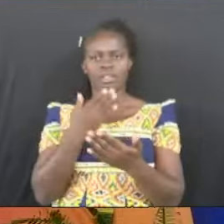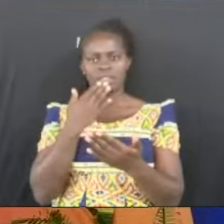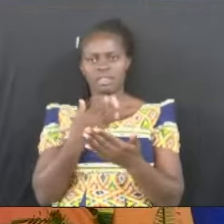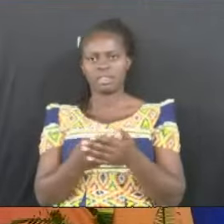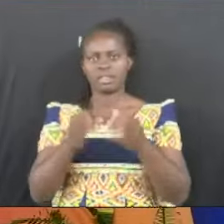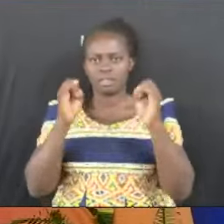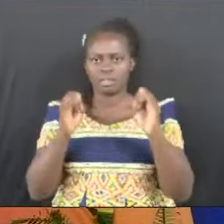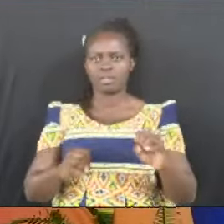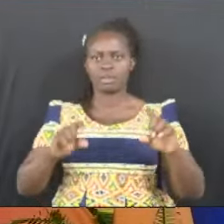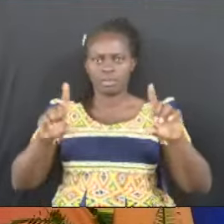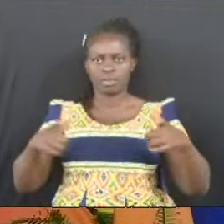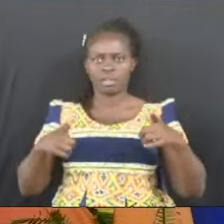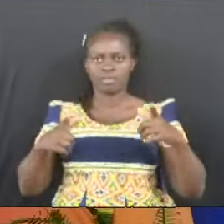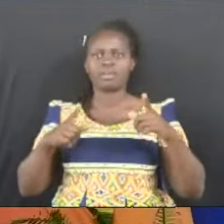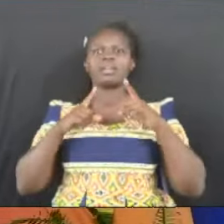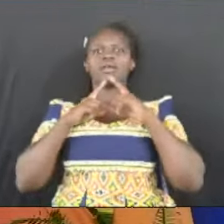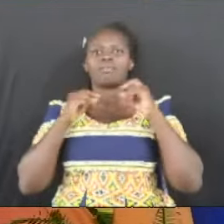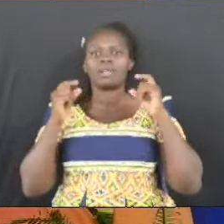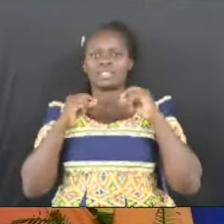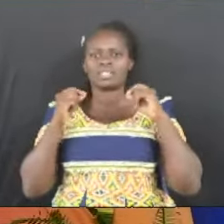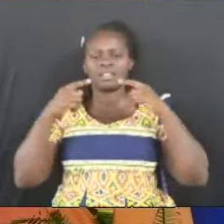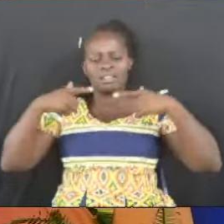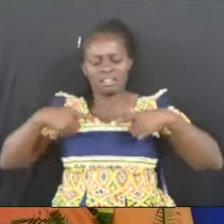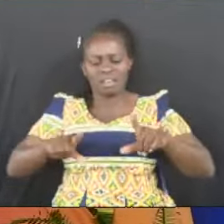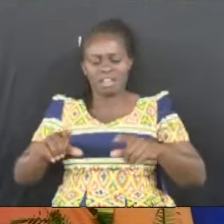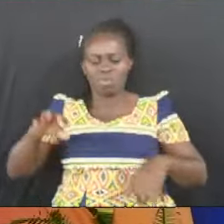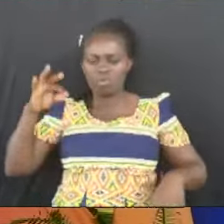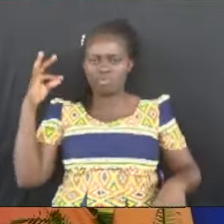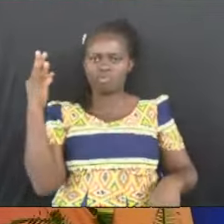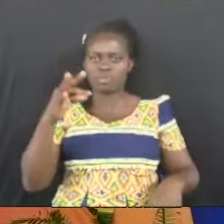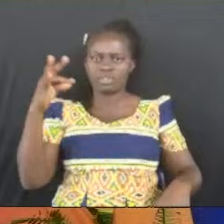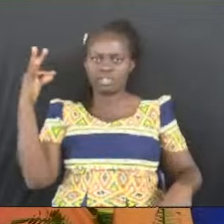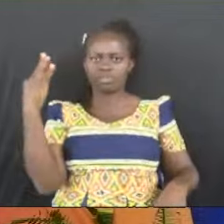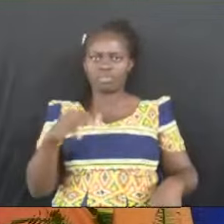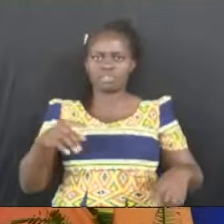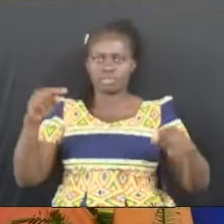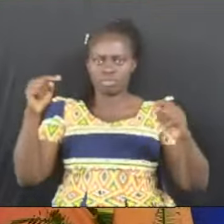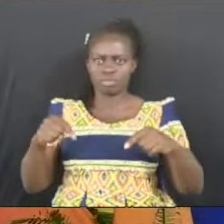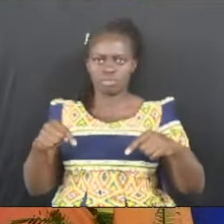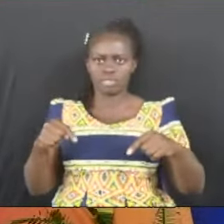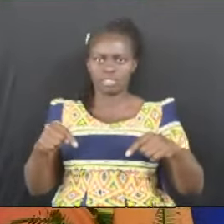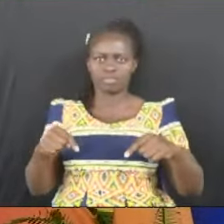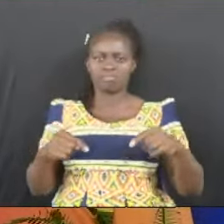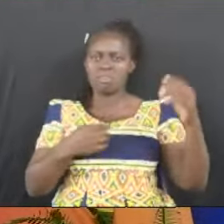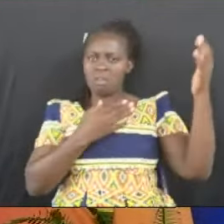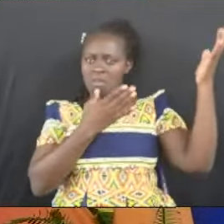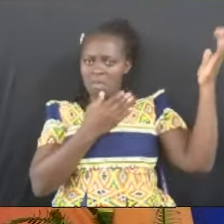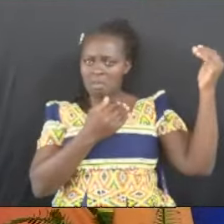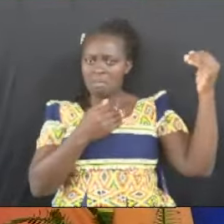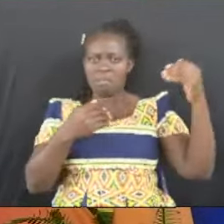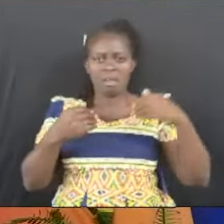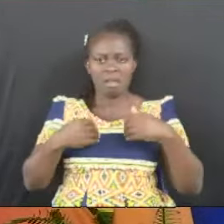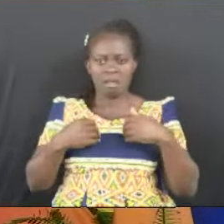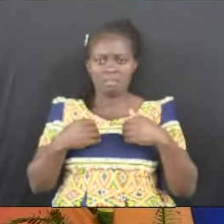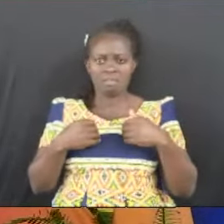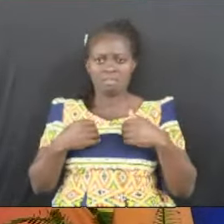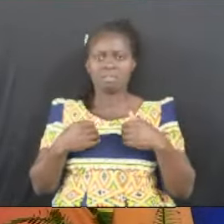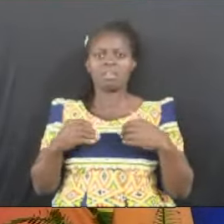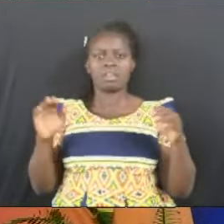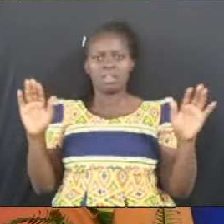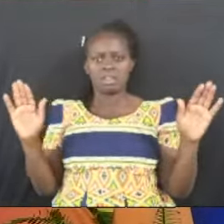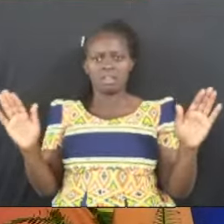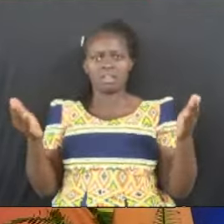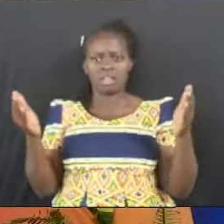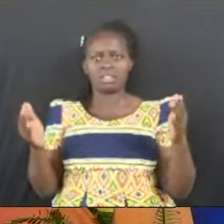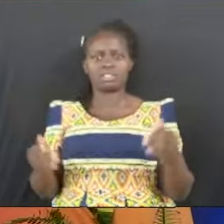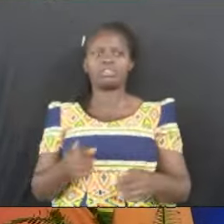the pastor, for giving me the opportunity to share a little bit. I hope to have encouraged you to know that